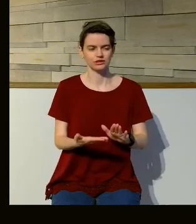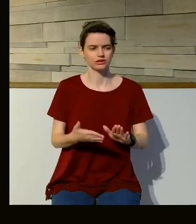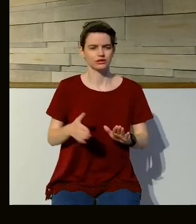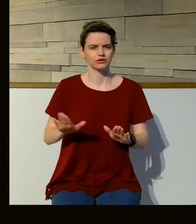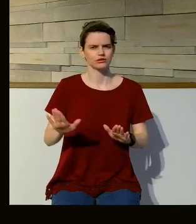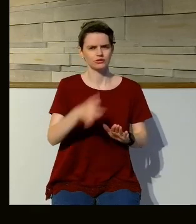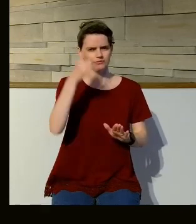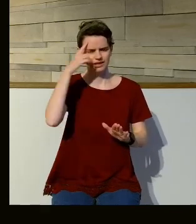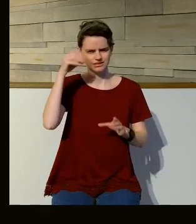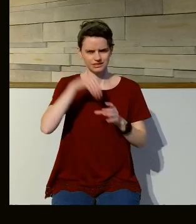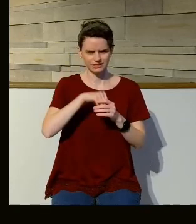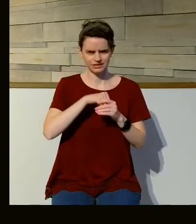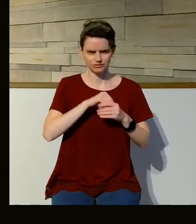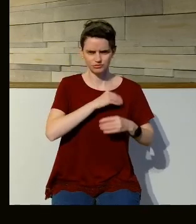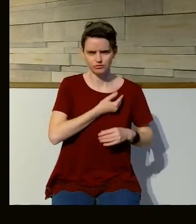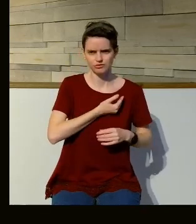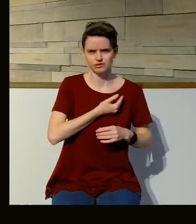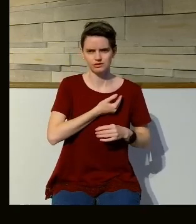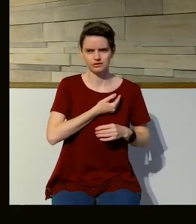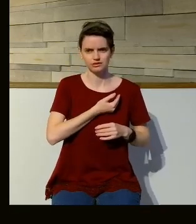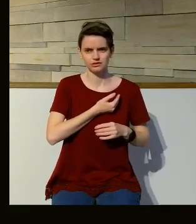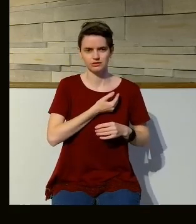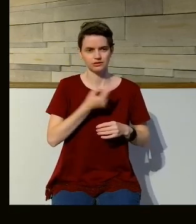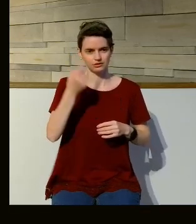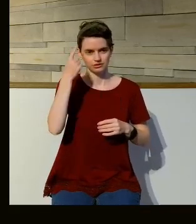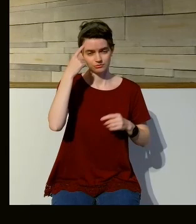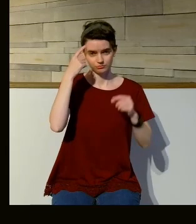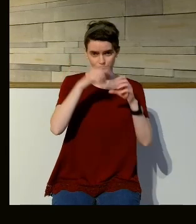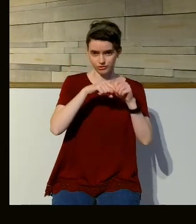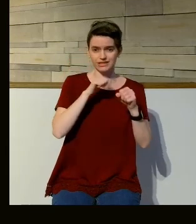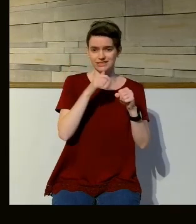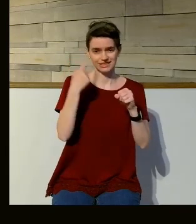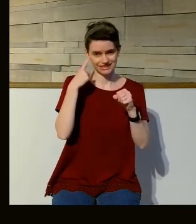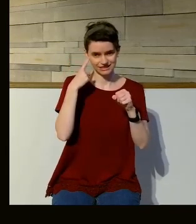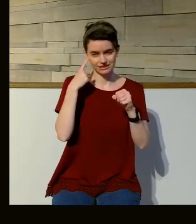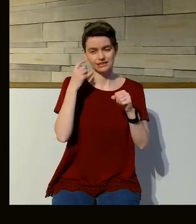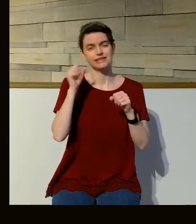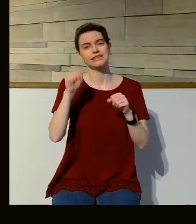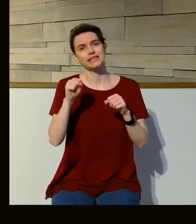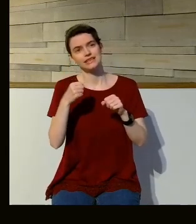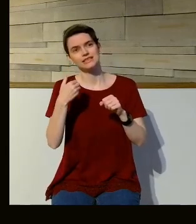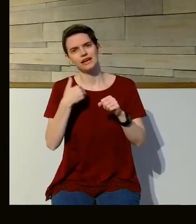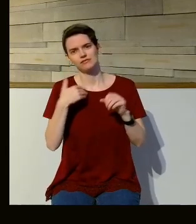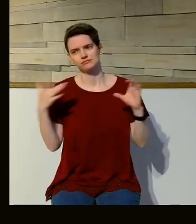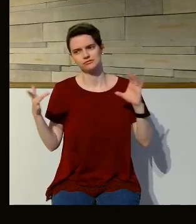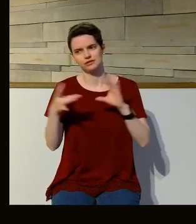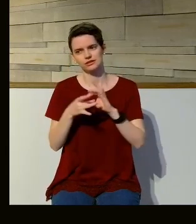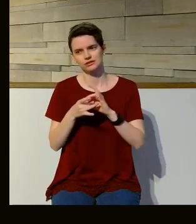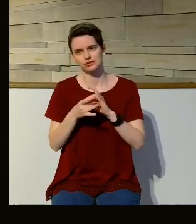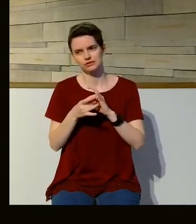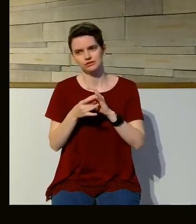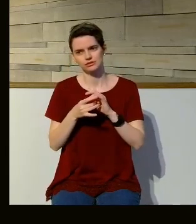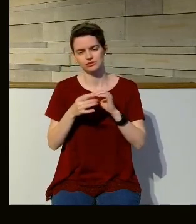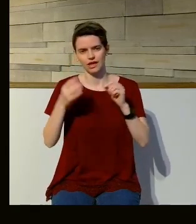is within your soul, it is immaterial. So your brain does not think. Now, yes, there are a correlated group of